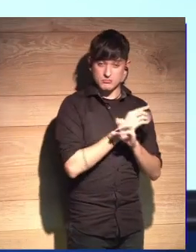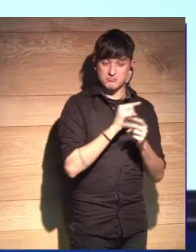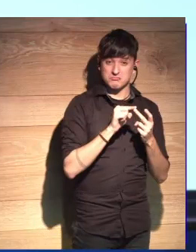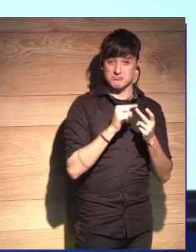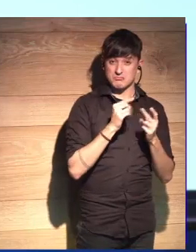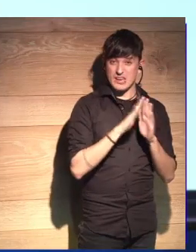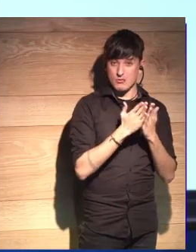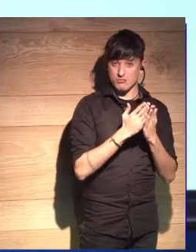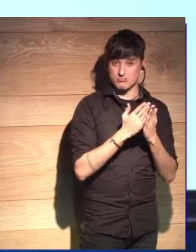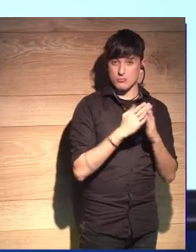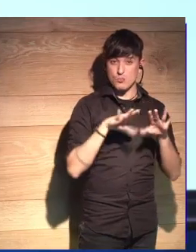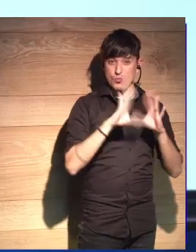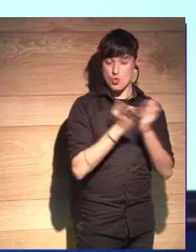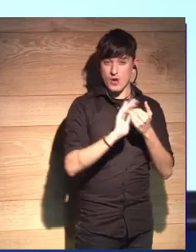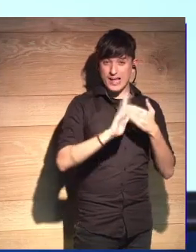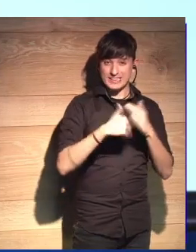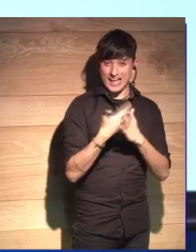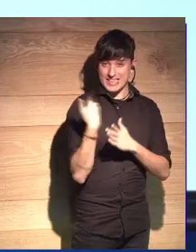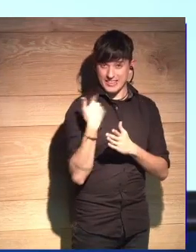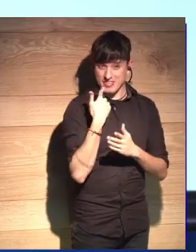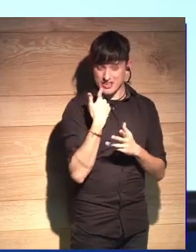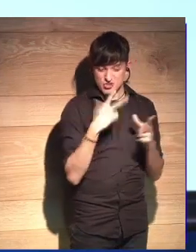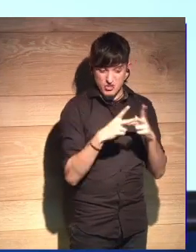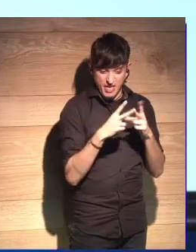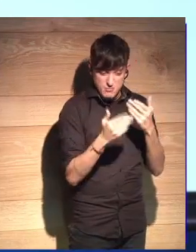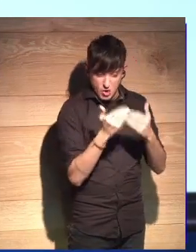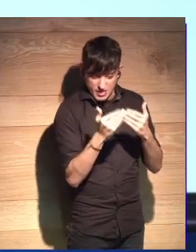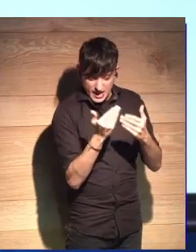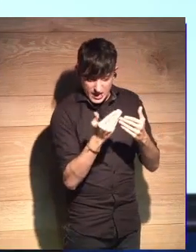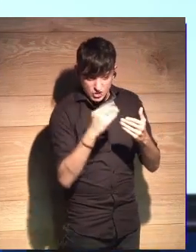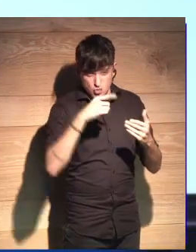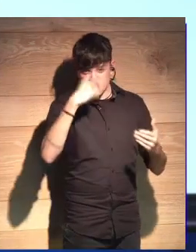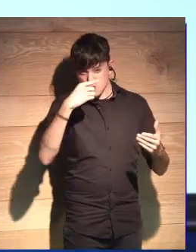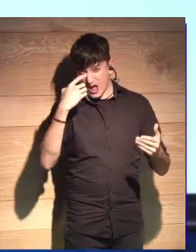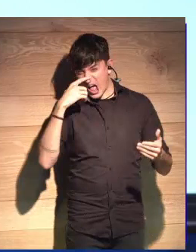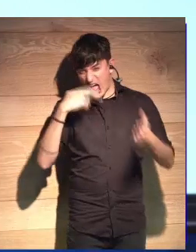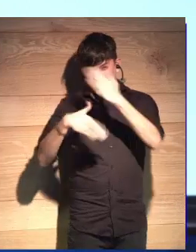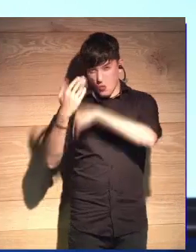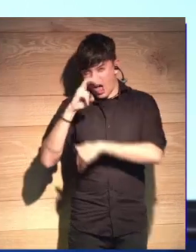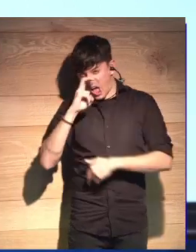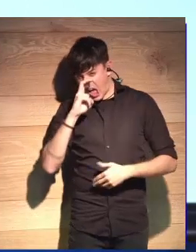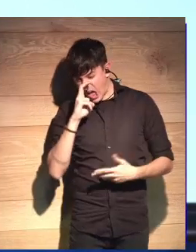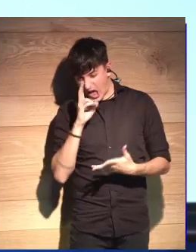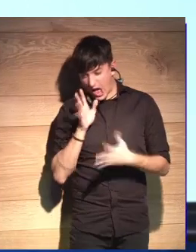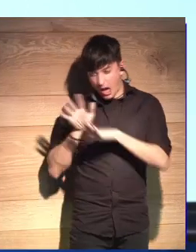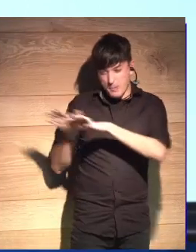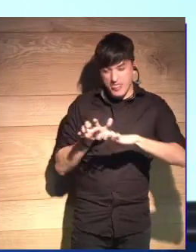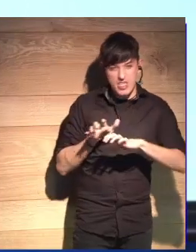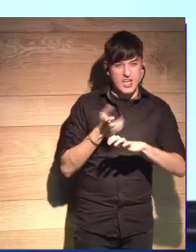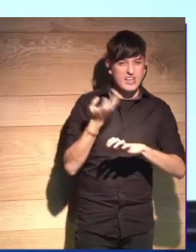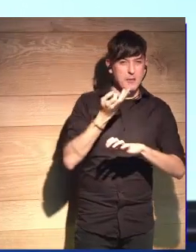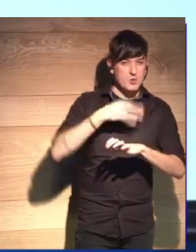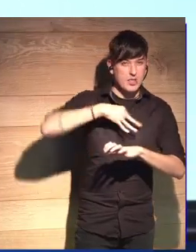Upheaval, because he was asking himself what could we learn in modern societies from the most